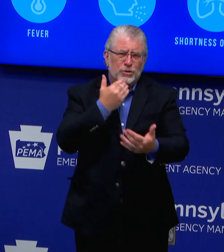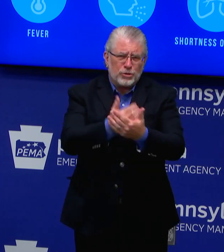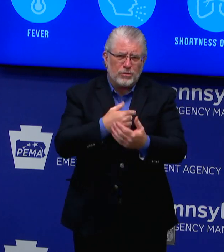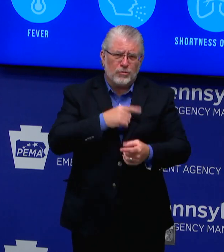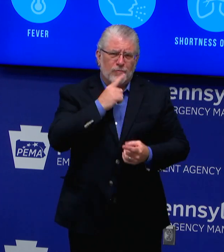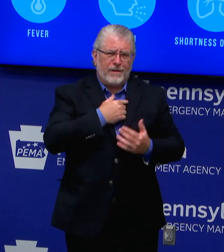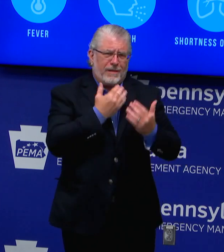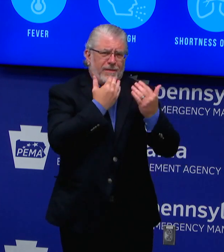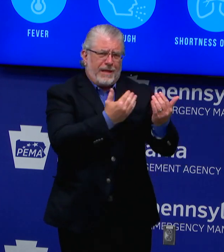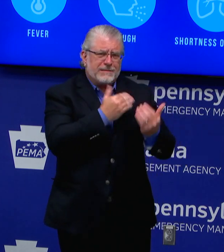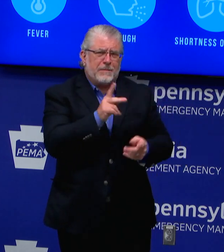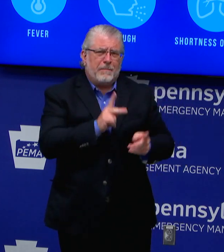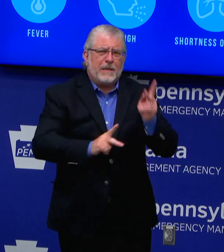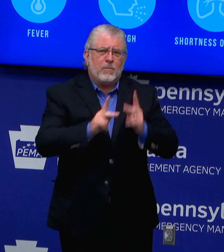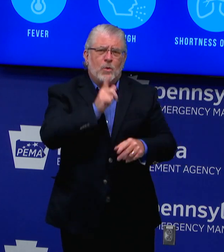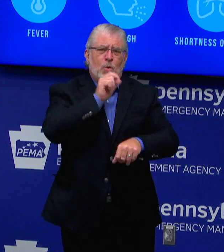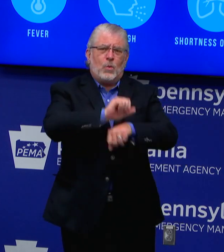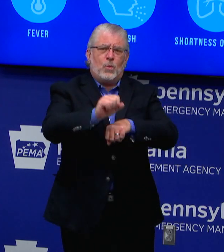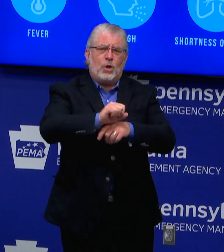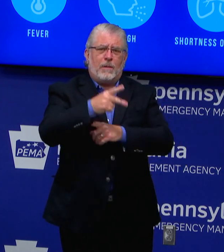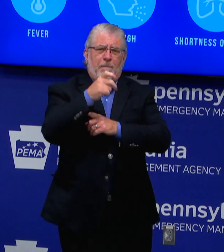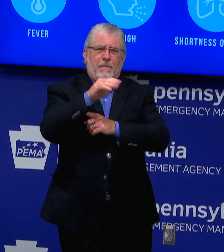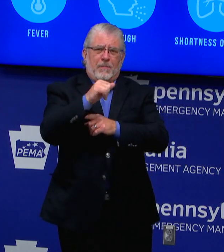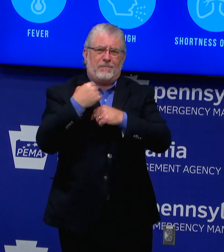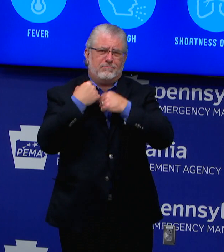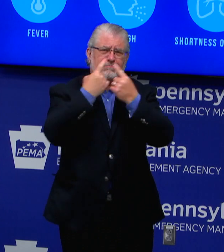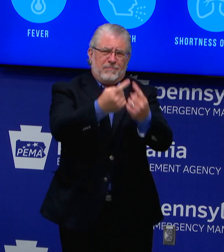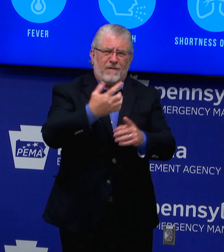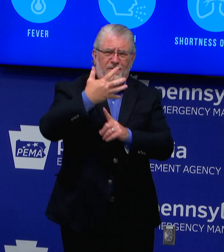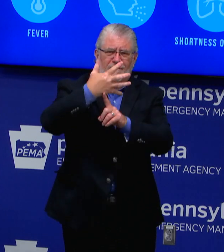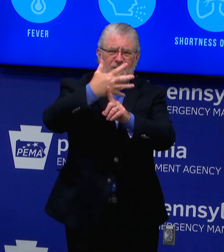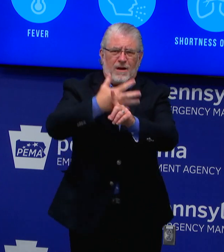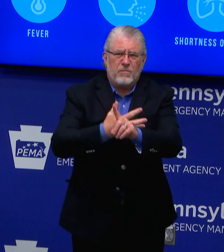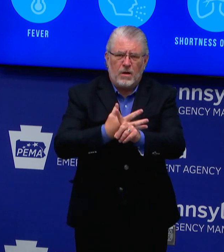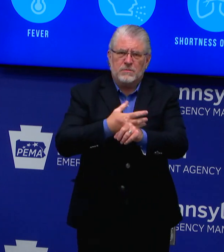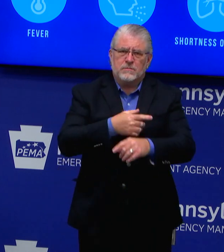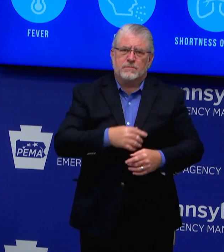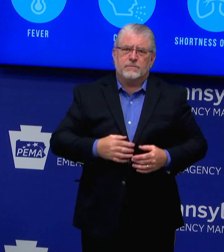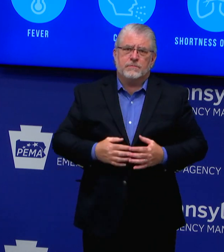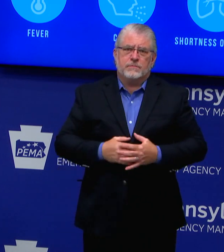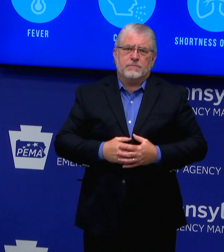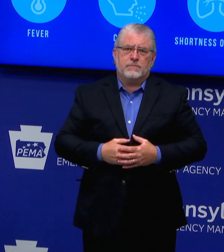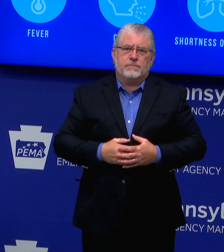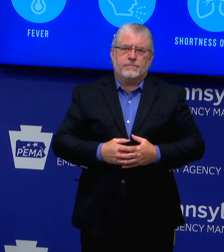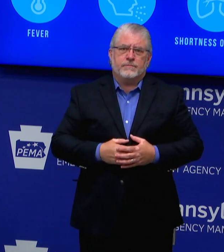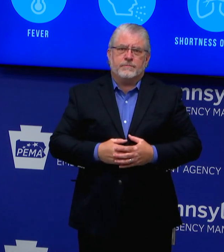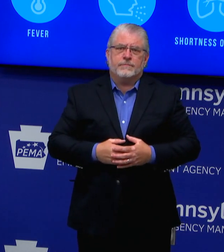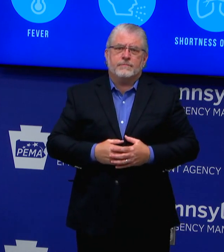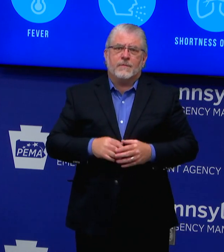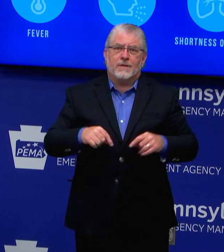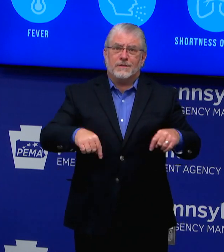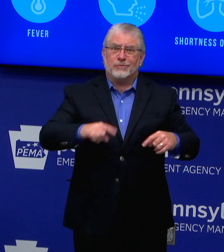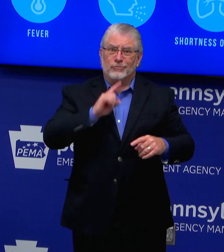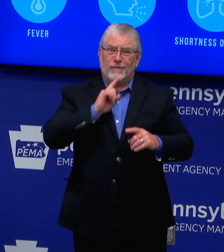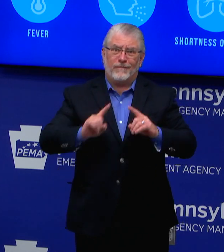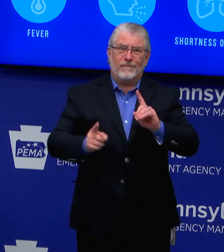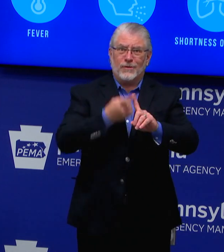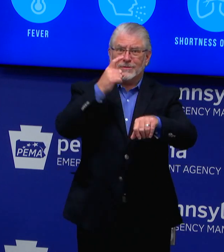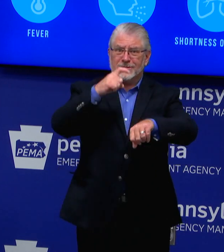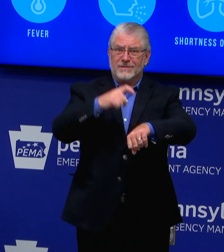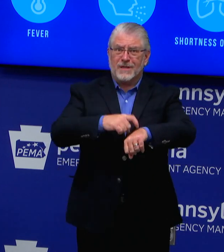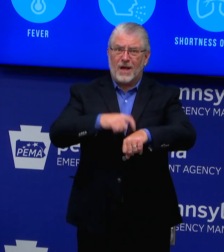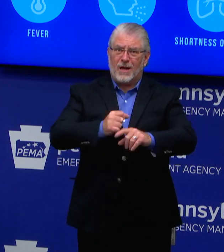they've done over the past 5 months, working a scenario that they've never faced before. The training and planning that they